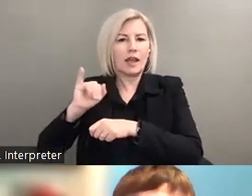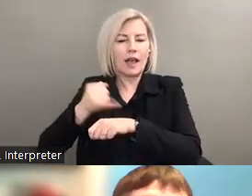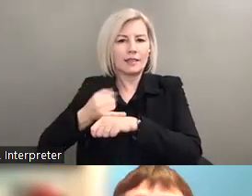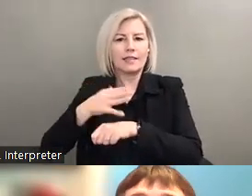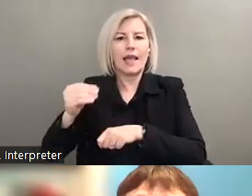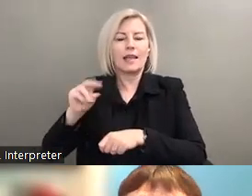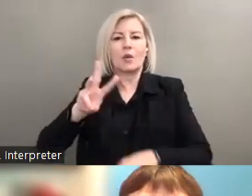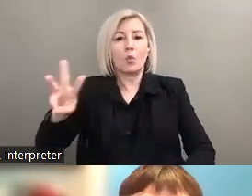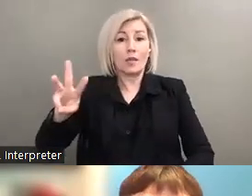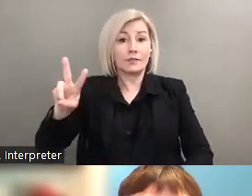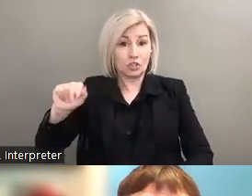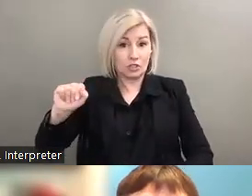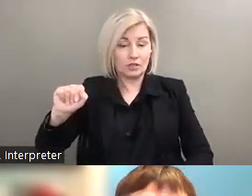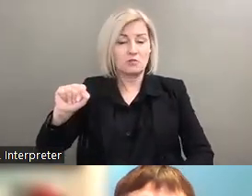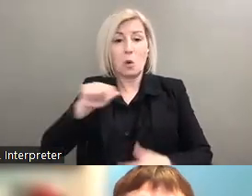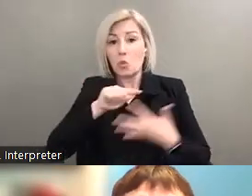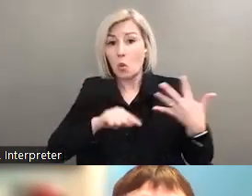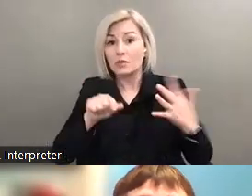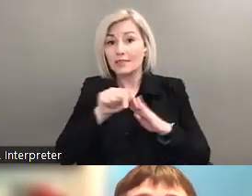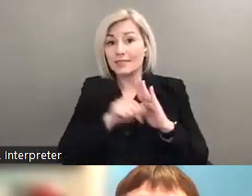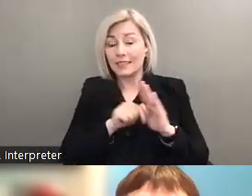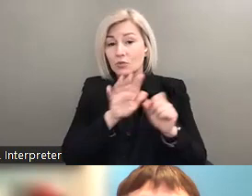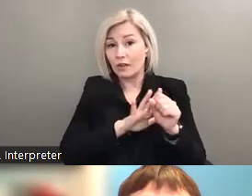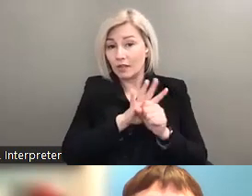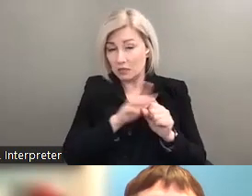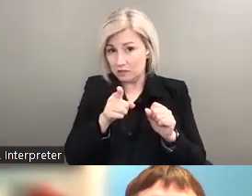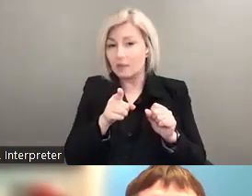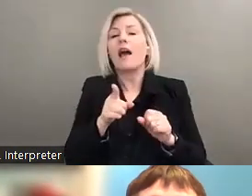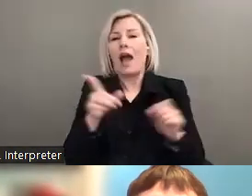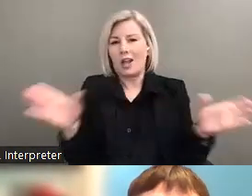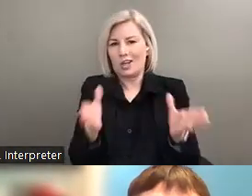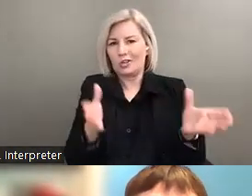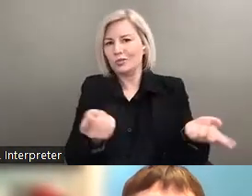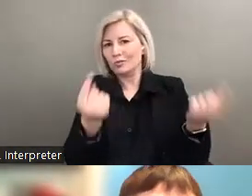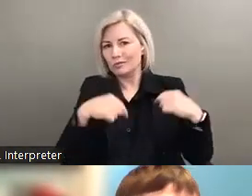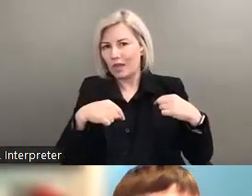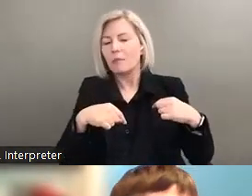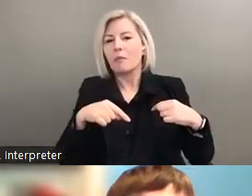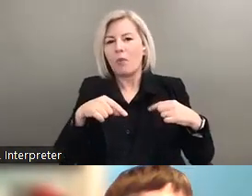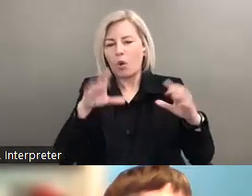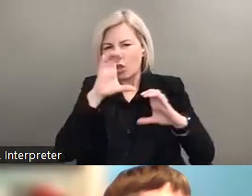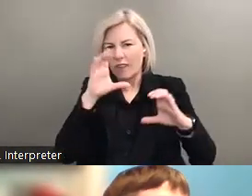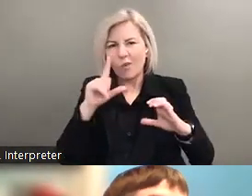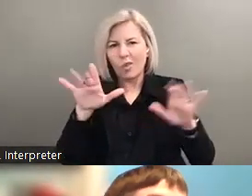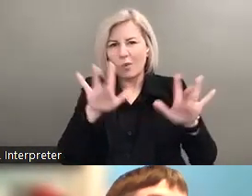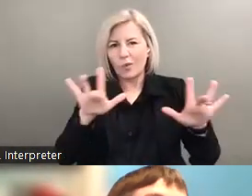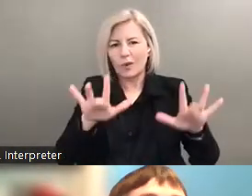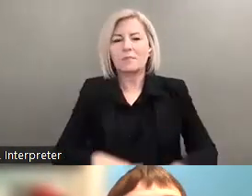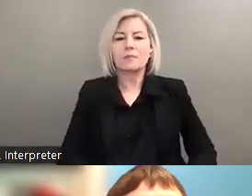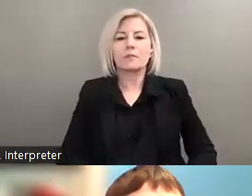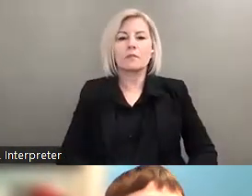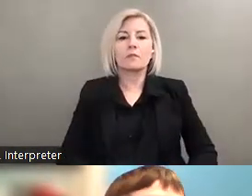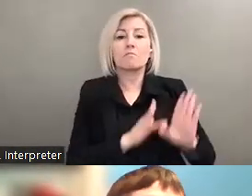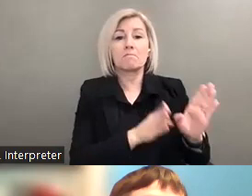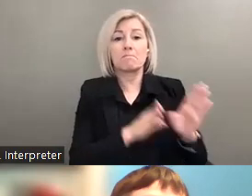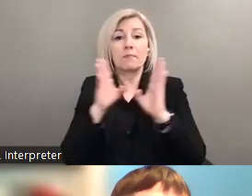Virginia. So if you're based in one of those states or jurisdictions, I encourage you to come out or look for the recording. Then